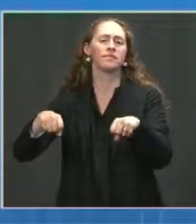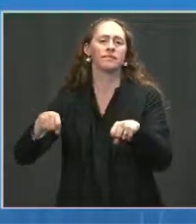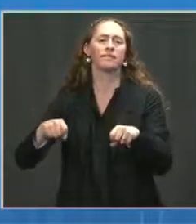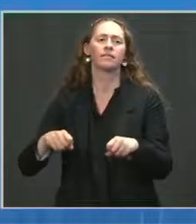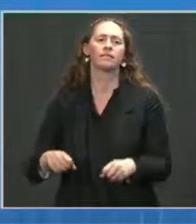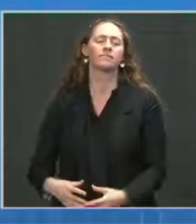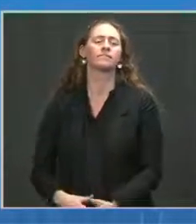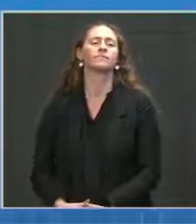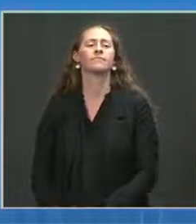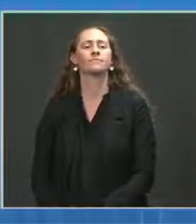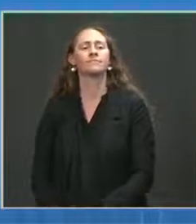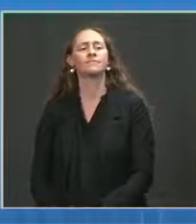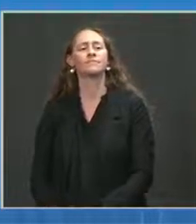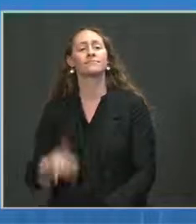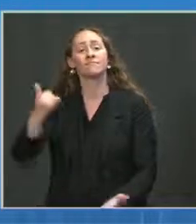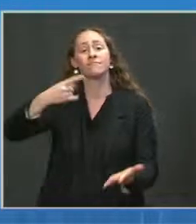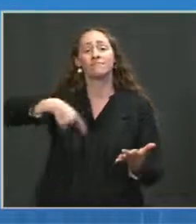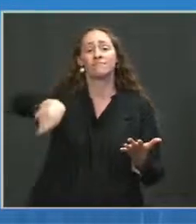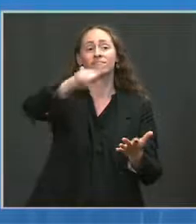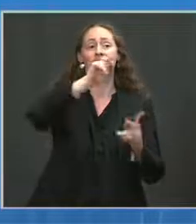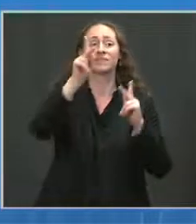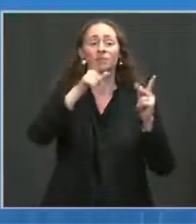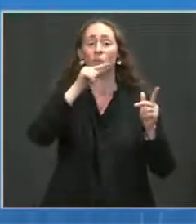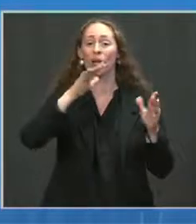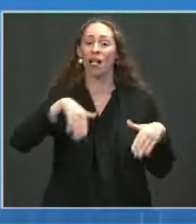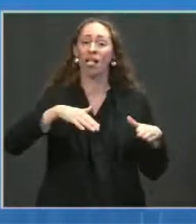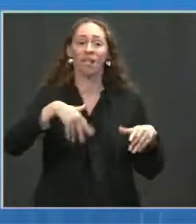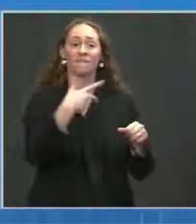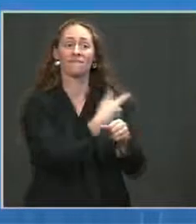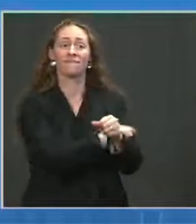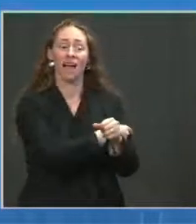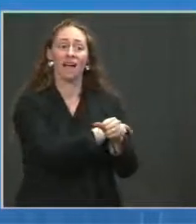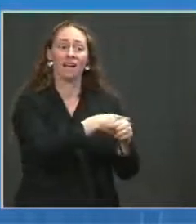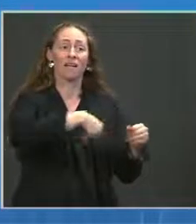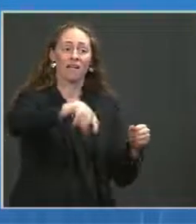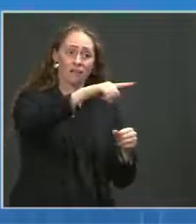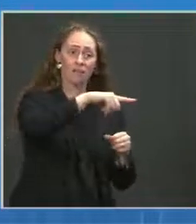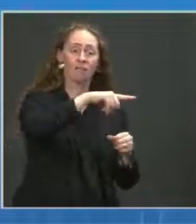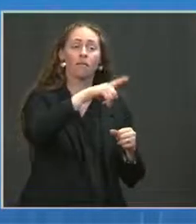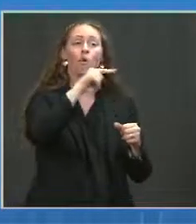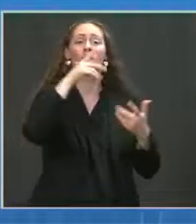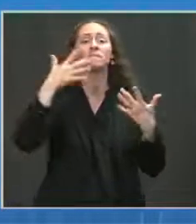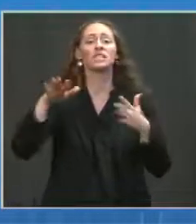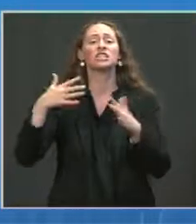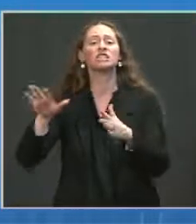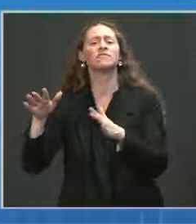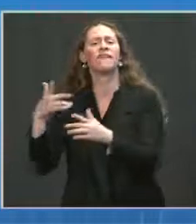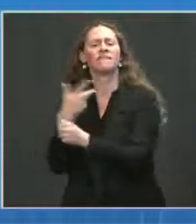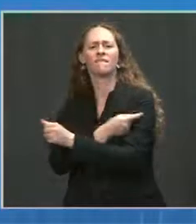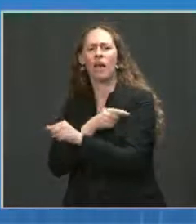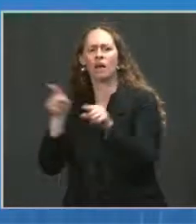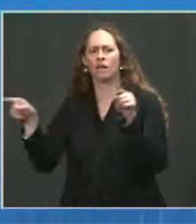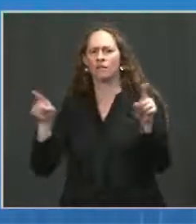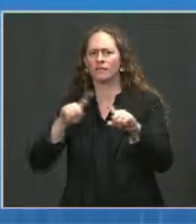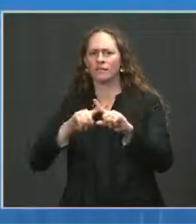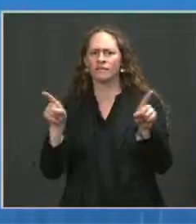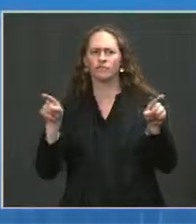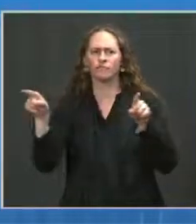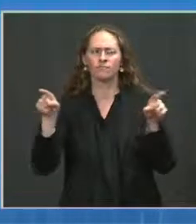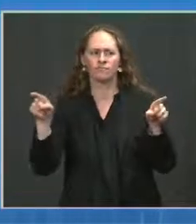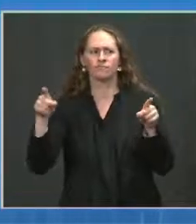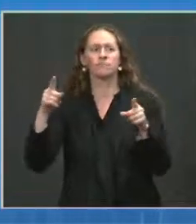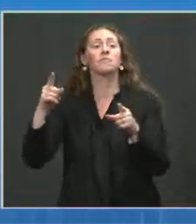vaccinate someone who has had an original infection and who has recovered, not only do you increase the depth